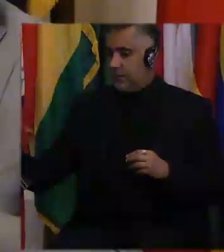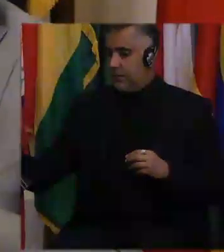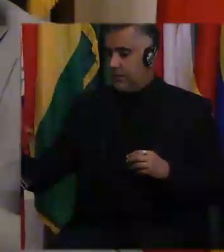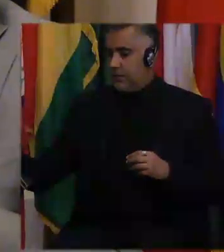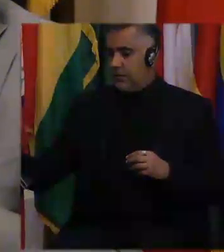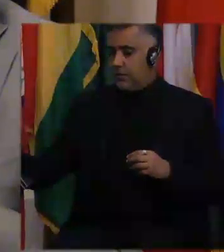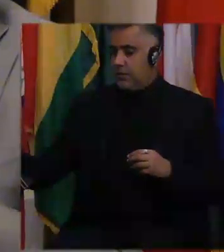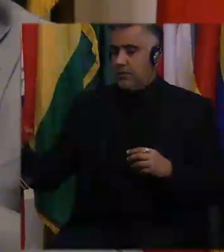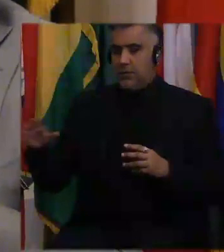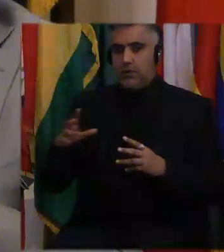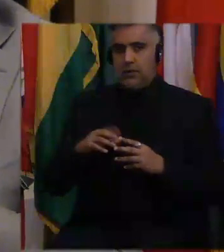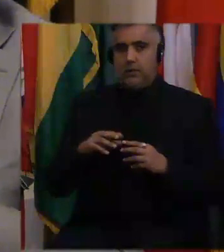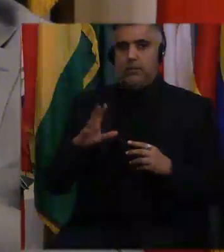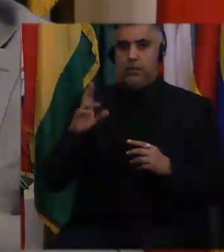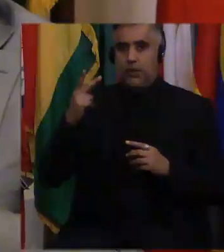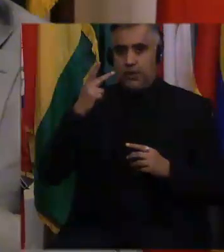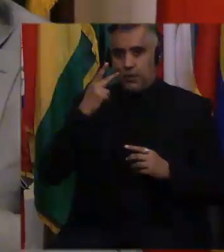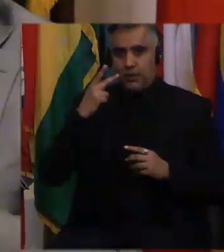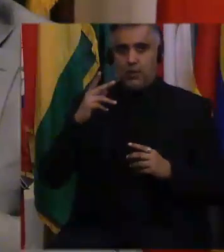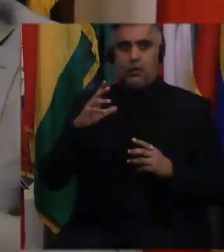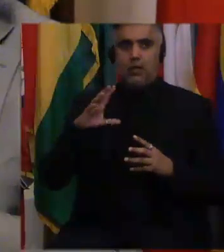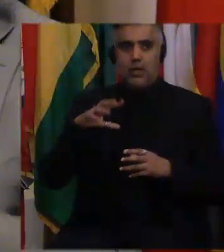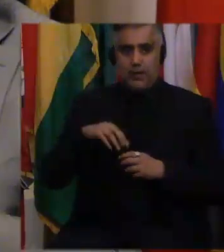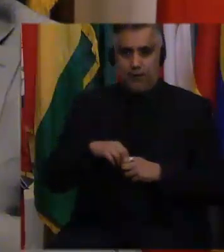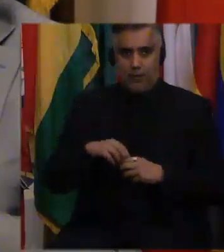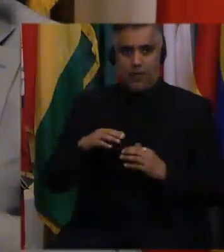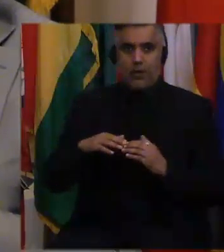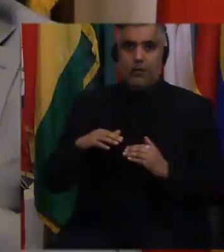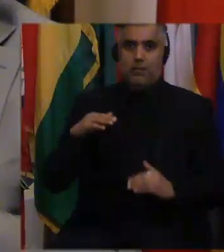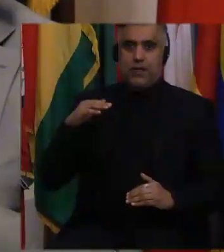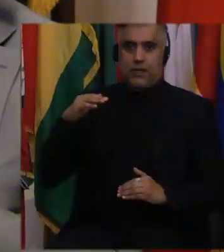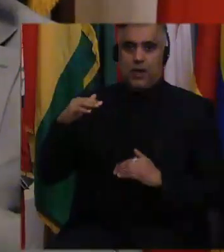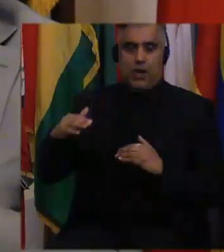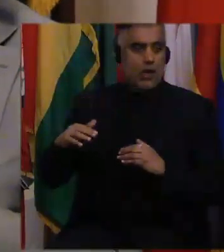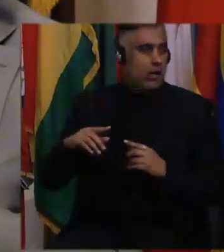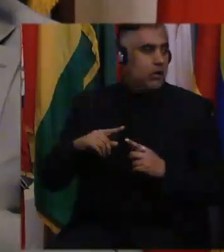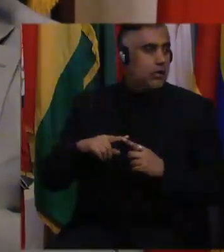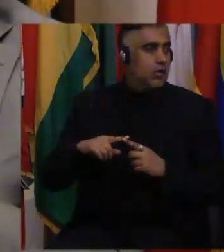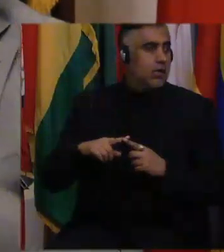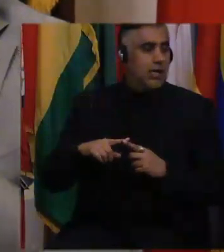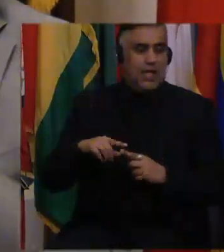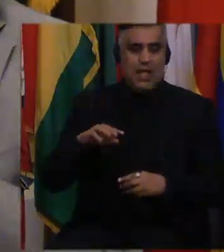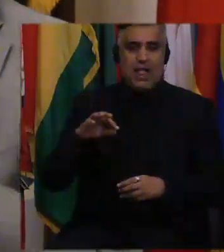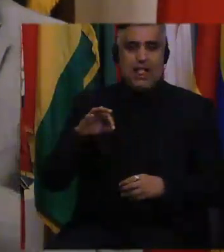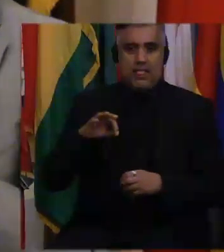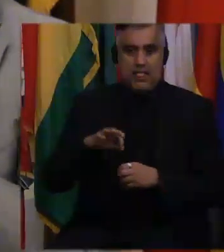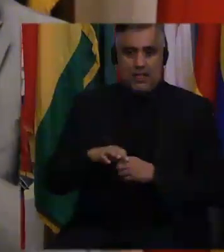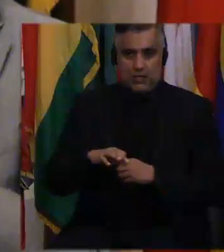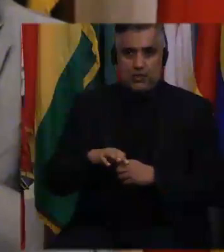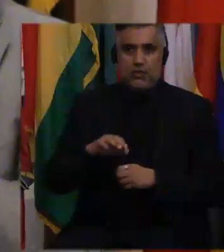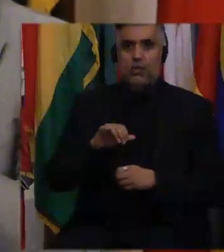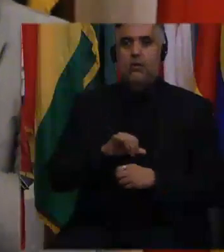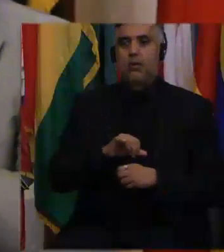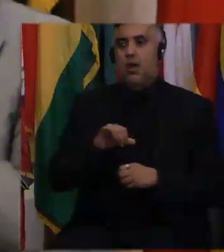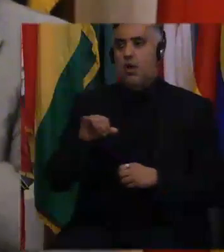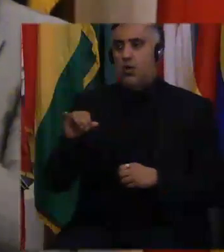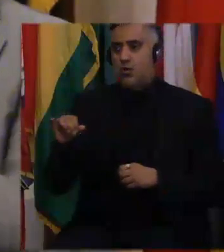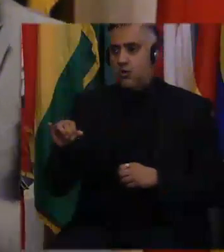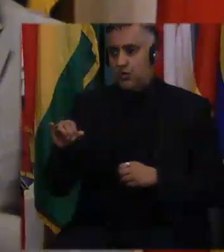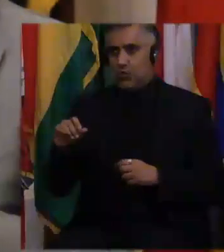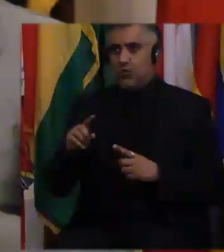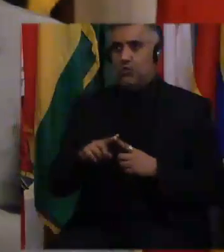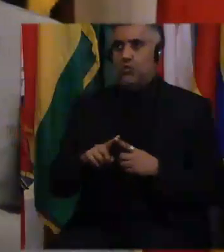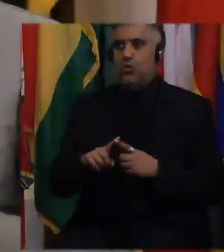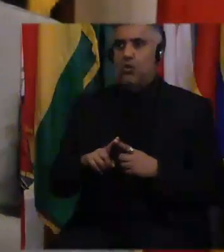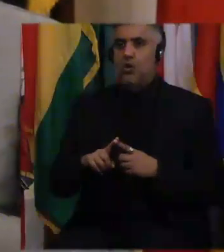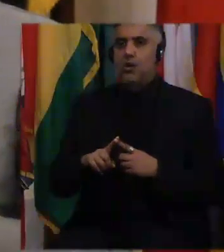mais allá dos espaços eleitorais, pero também dentro dos espaços de formulação e criação das